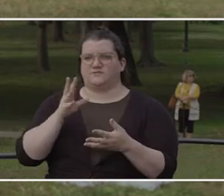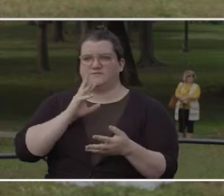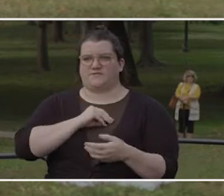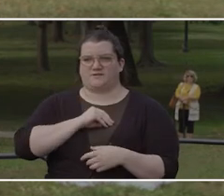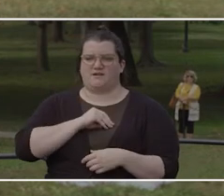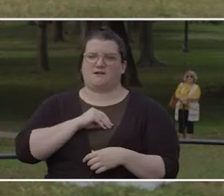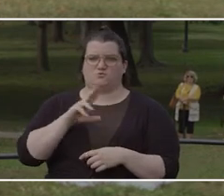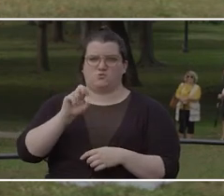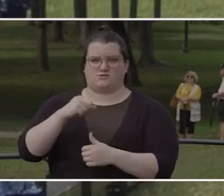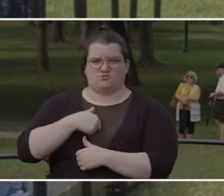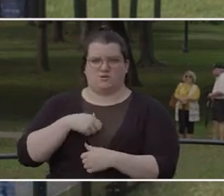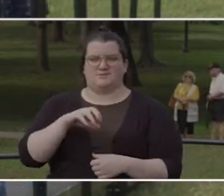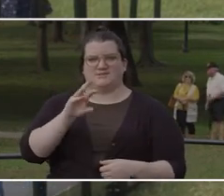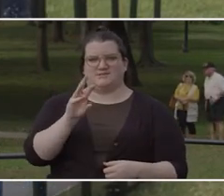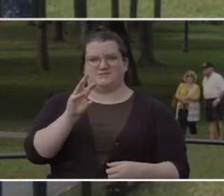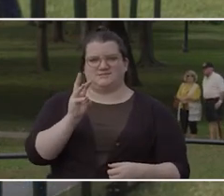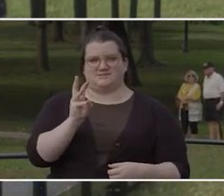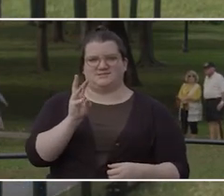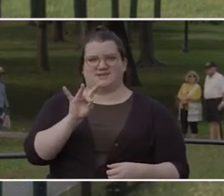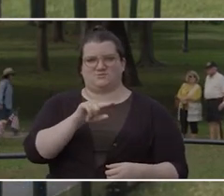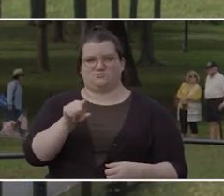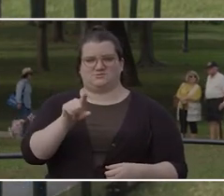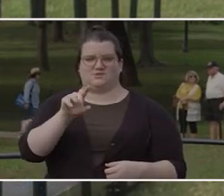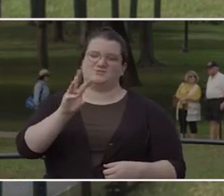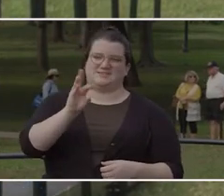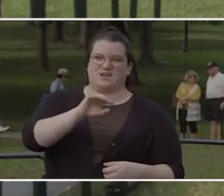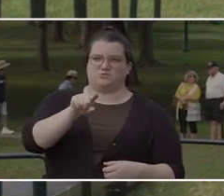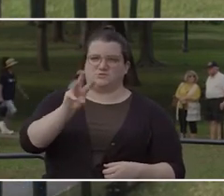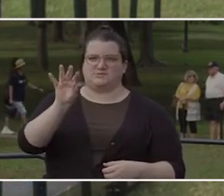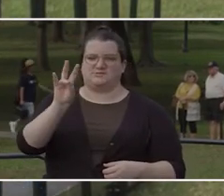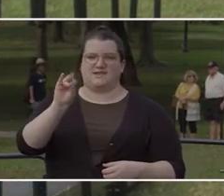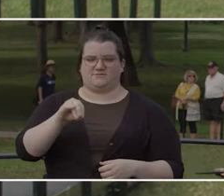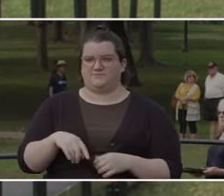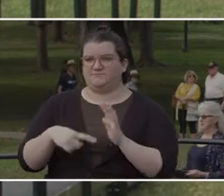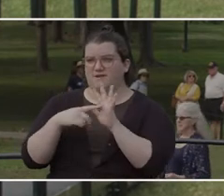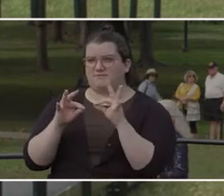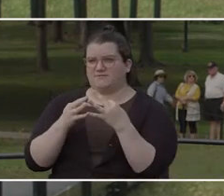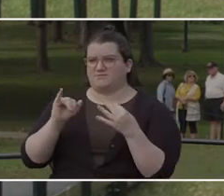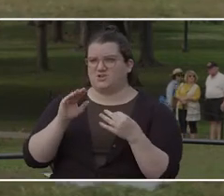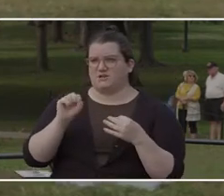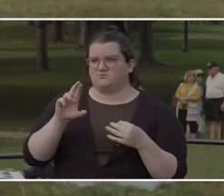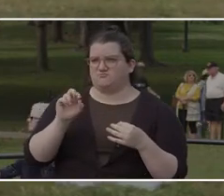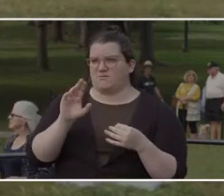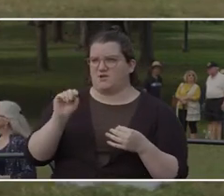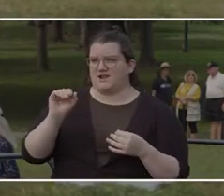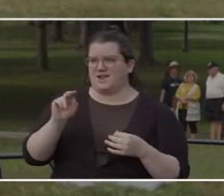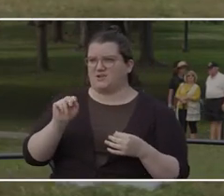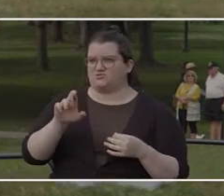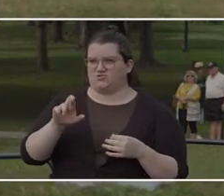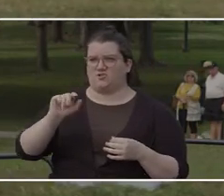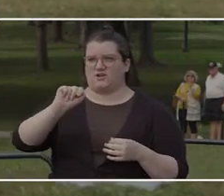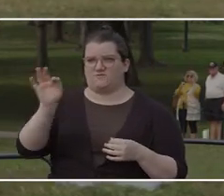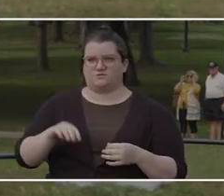1969-1970. On behalf of the family of James Robert Pinter, Air Force.